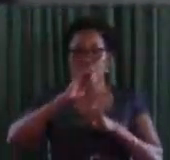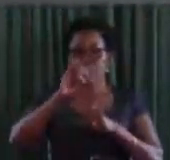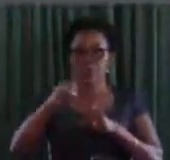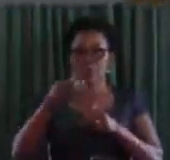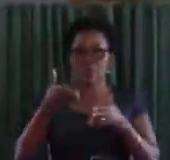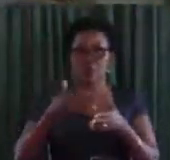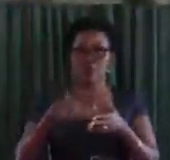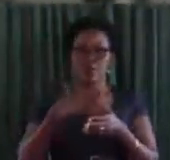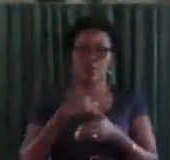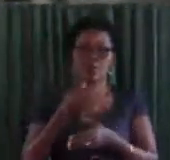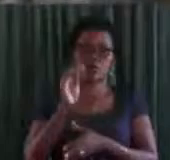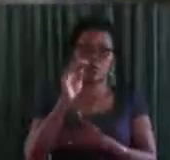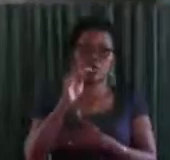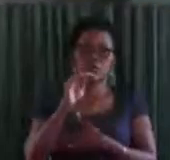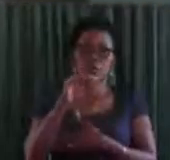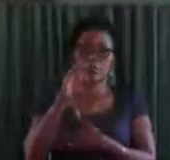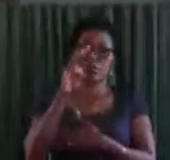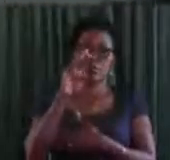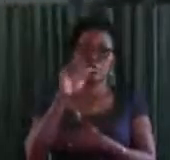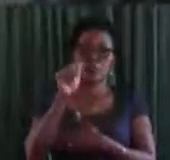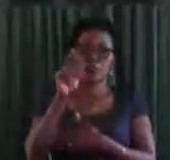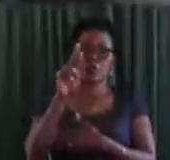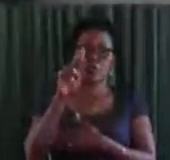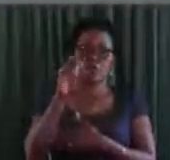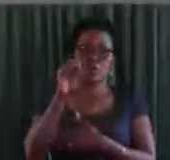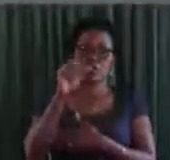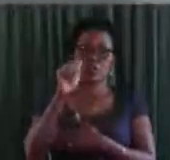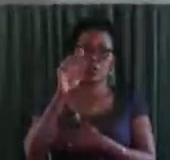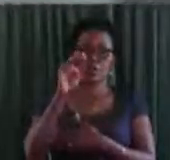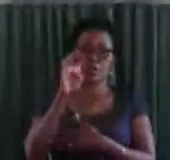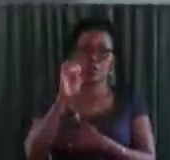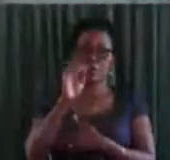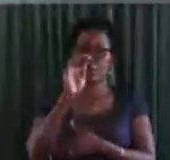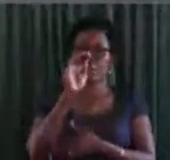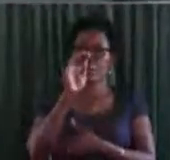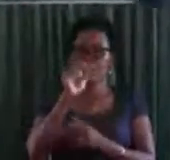request Honorable Judge Wasame to ask some questions.